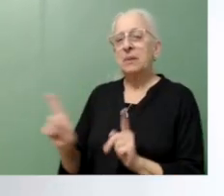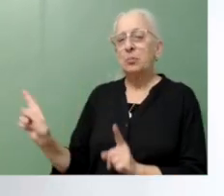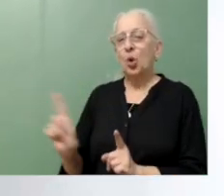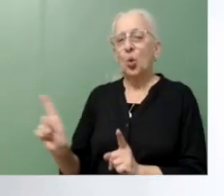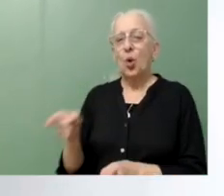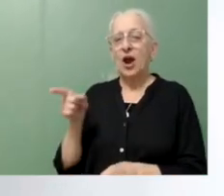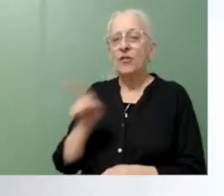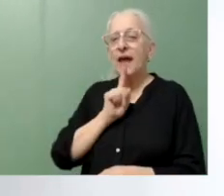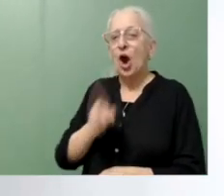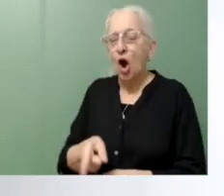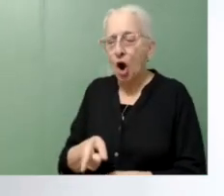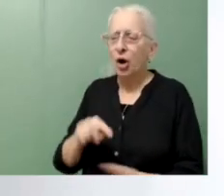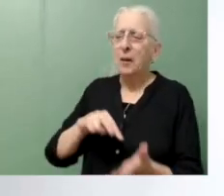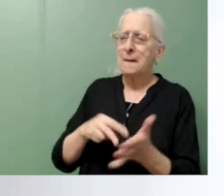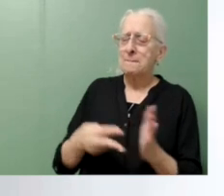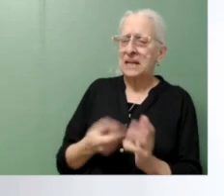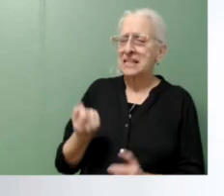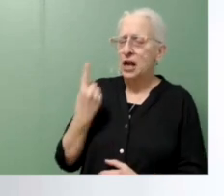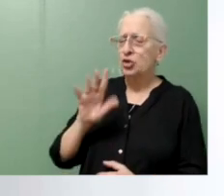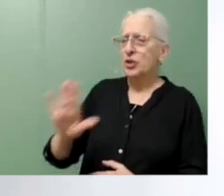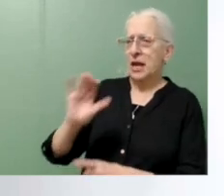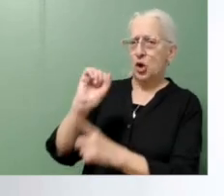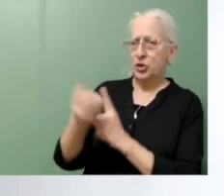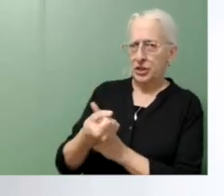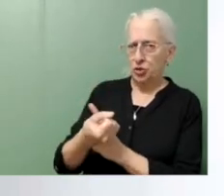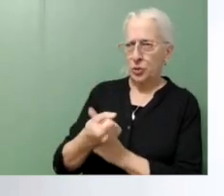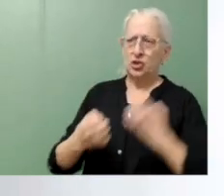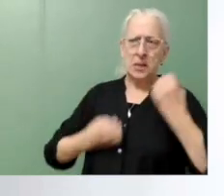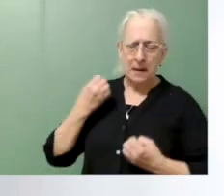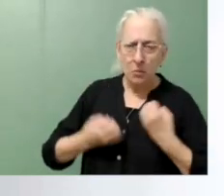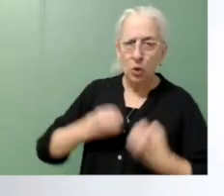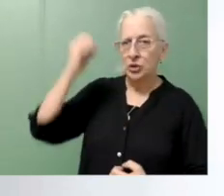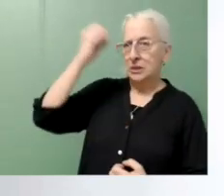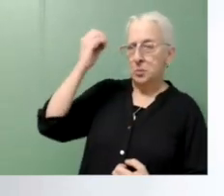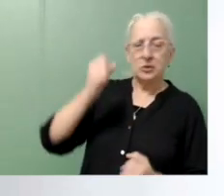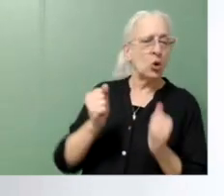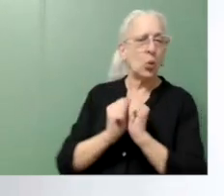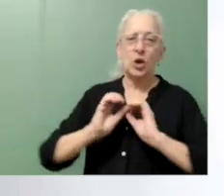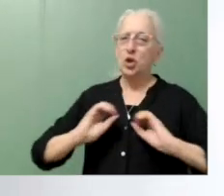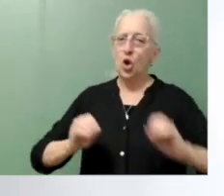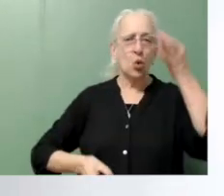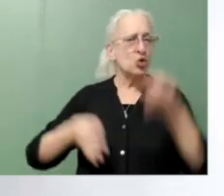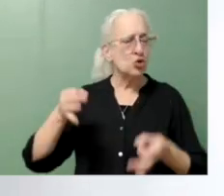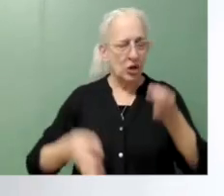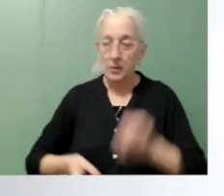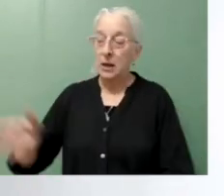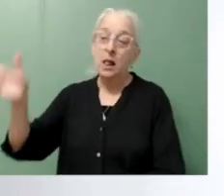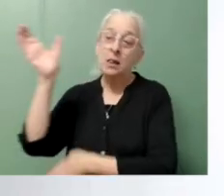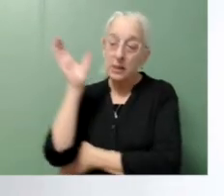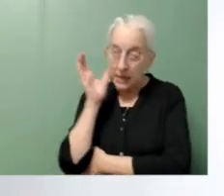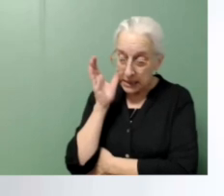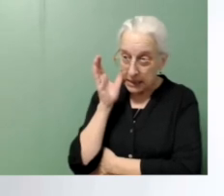situation, emotions, and opinions without judgment by listening and asking